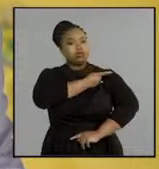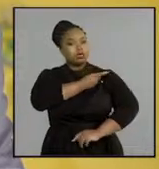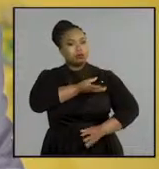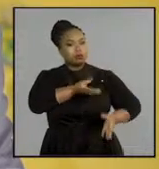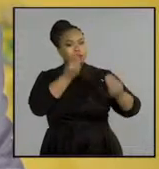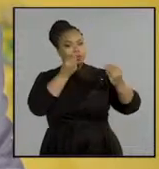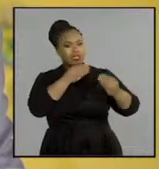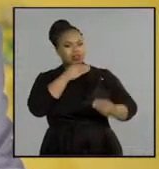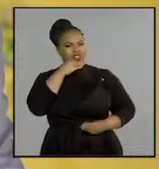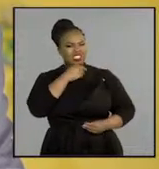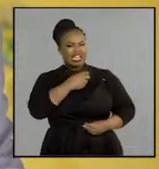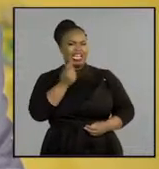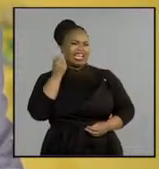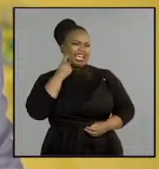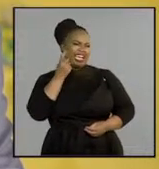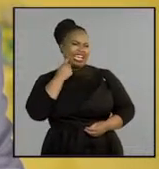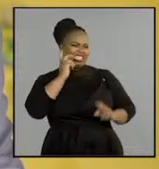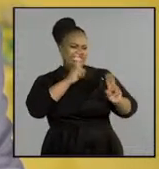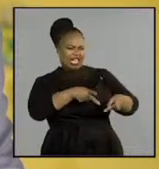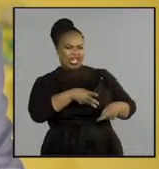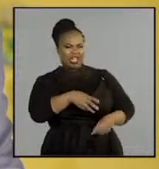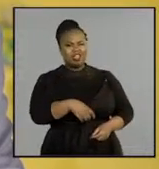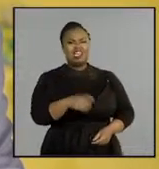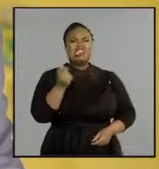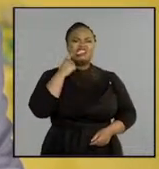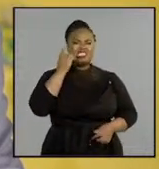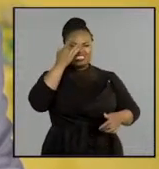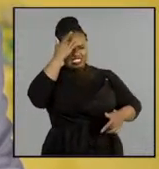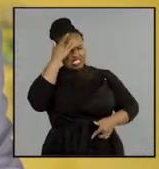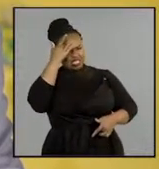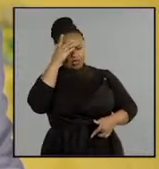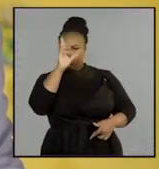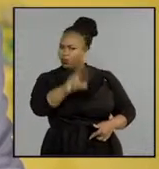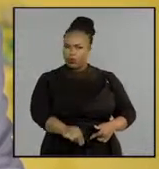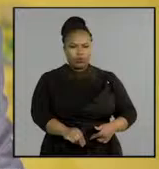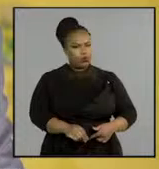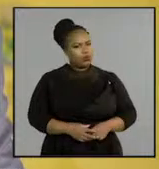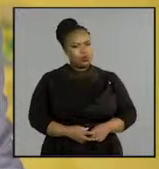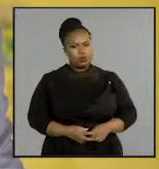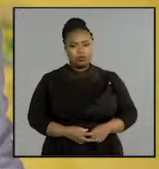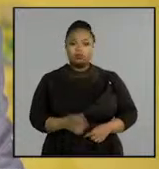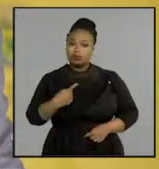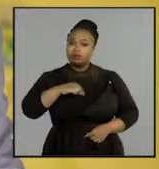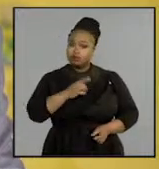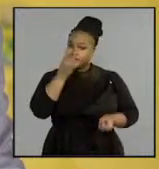are getting vaccinated are prone to deaths and sicknesses.